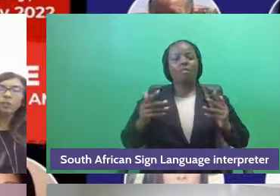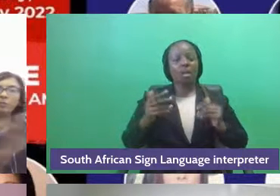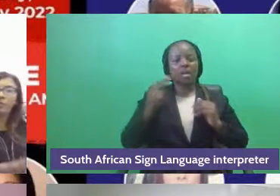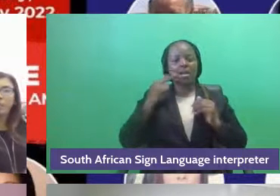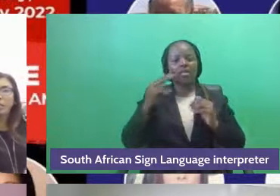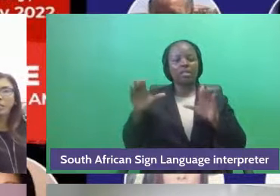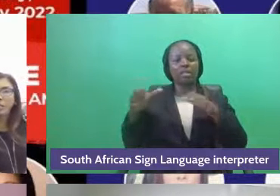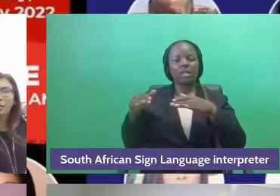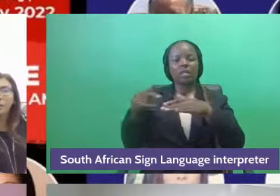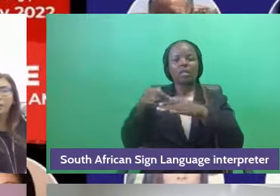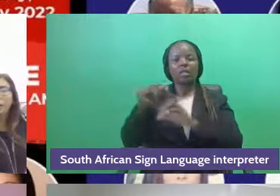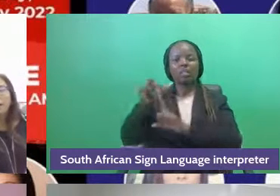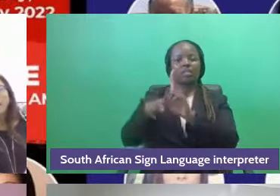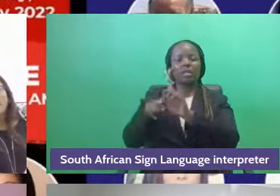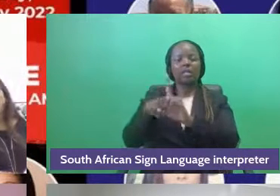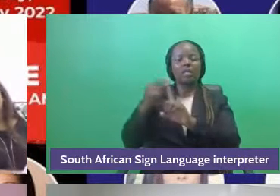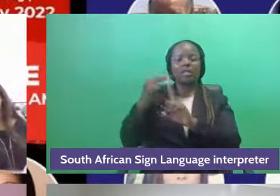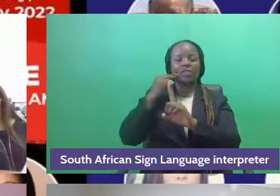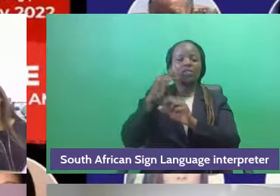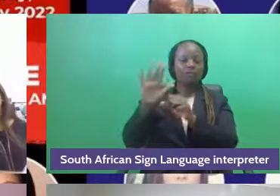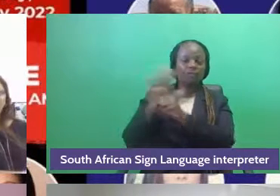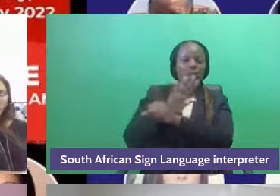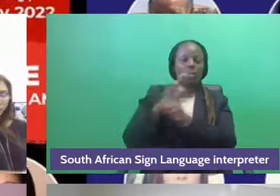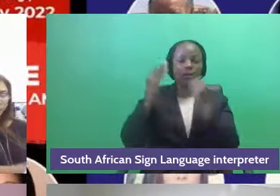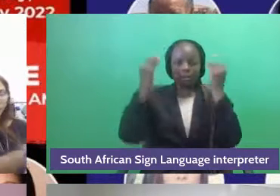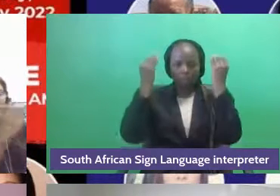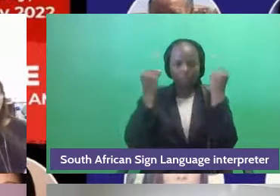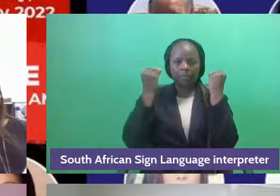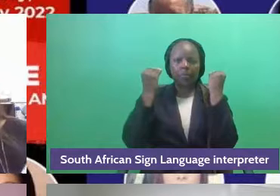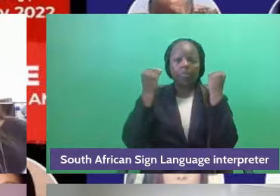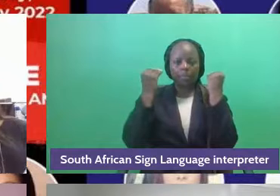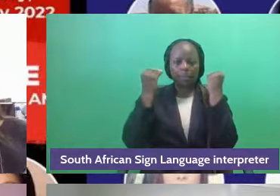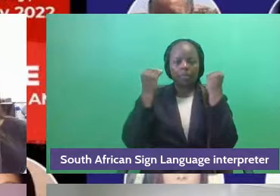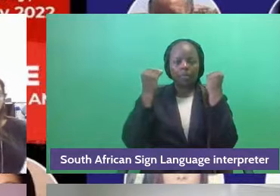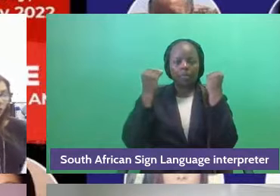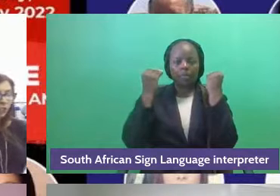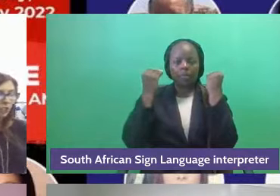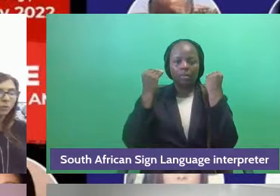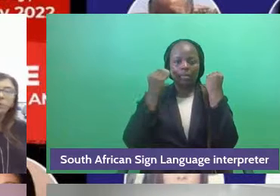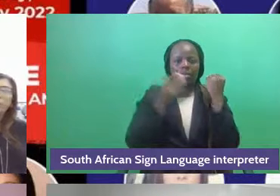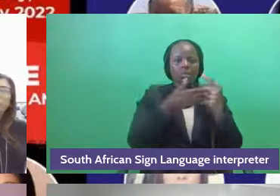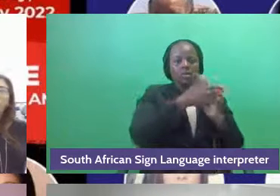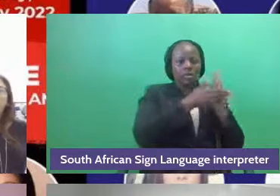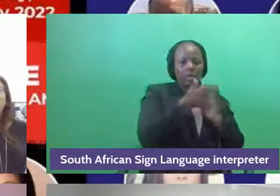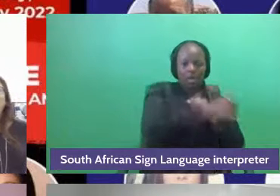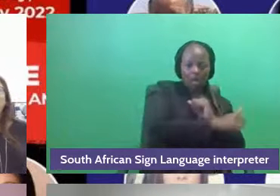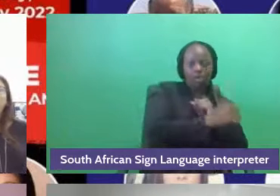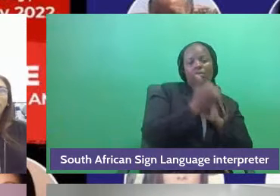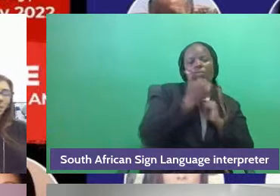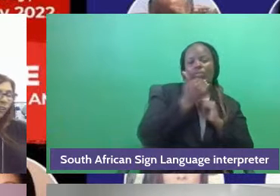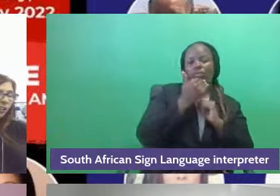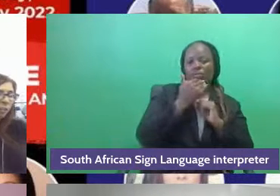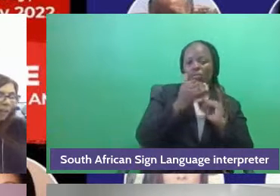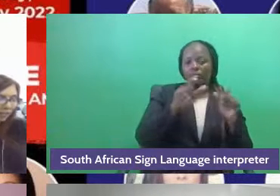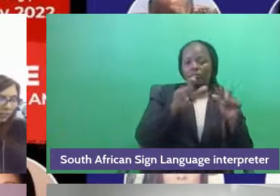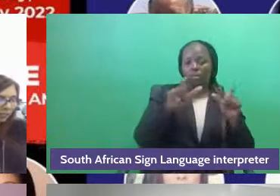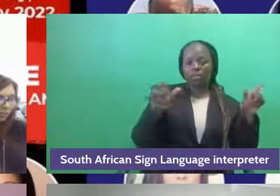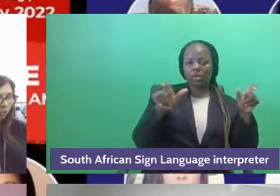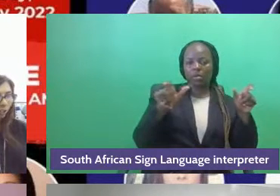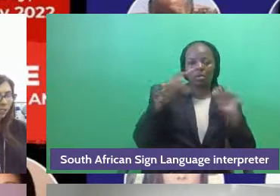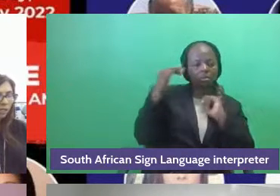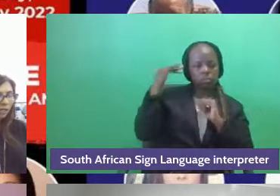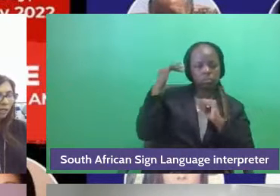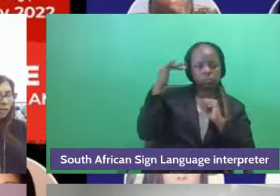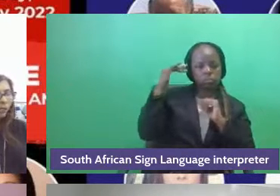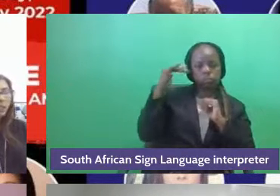somebody who's profoundly deaf, and and then on the other end of the continuum, you might have somebody who has a very mild